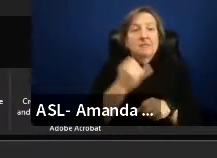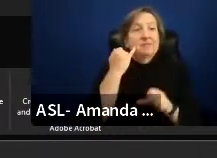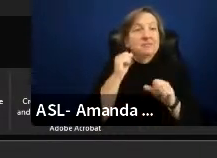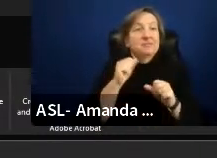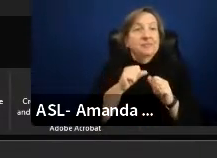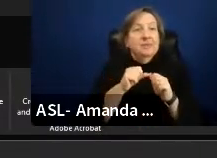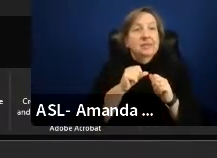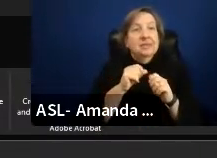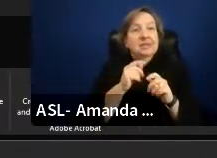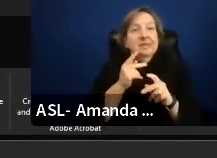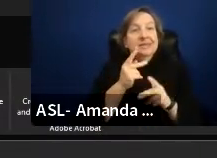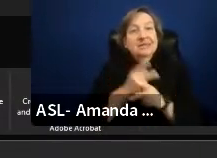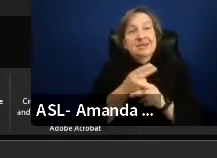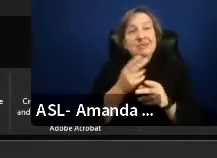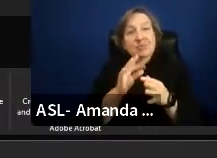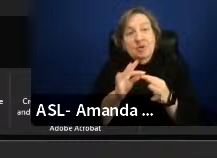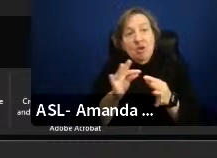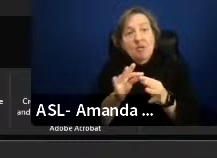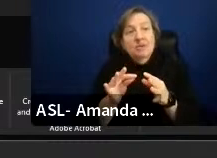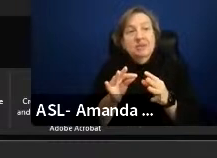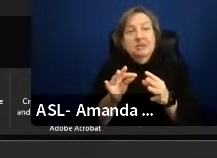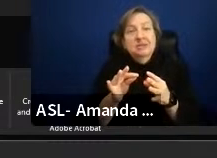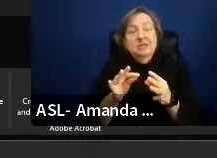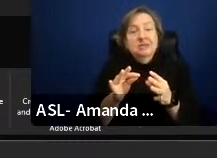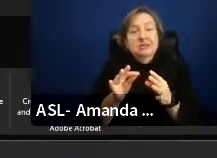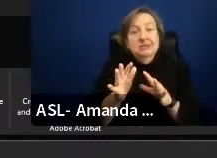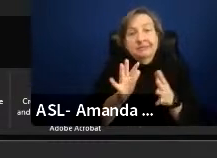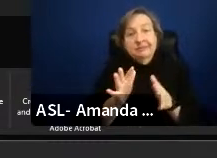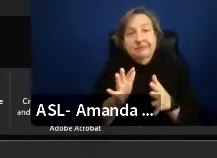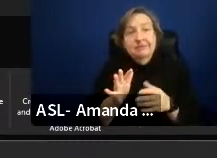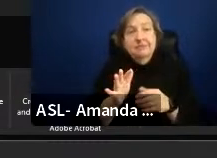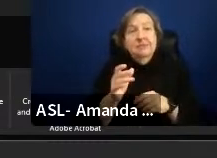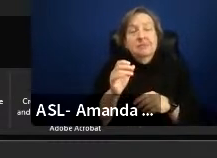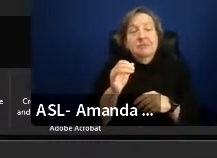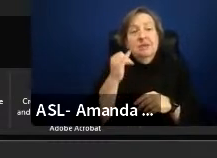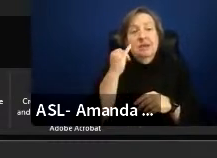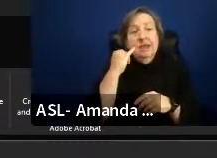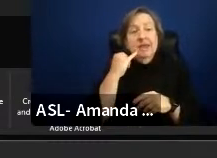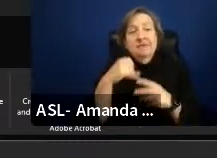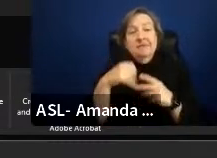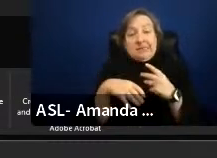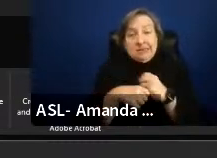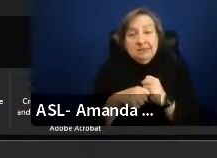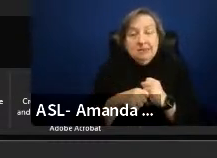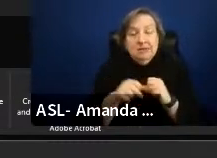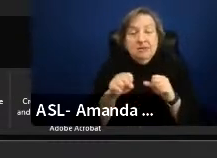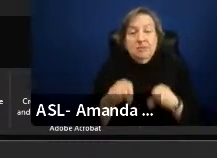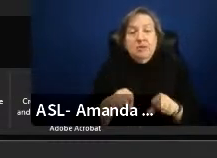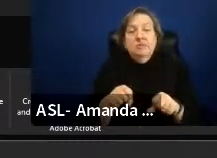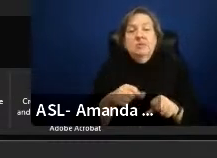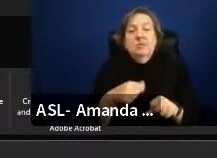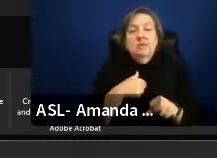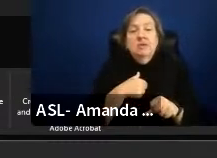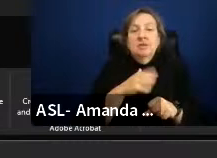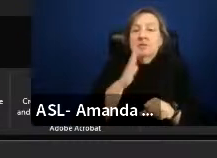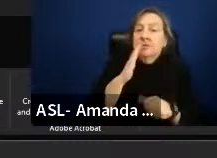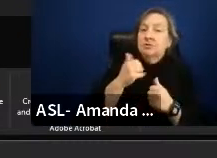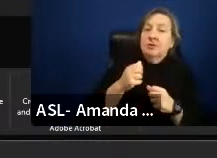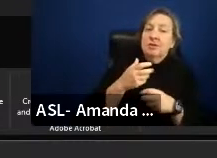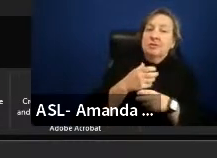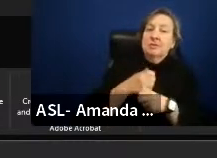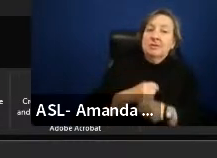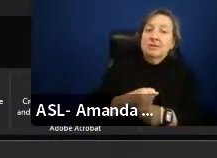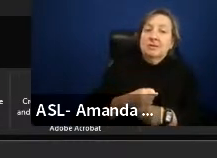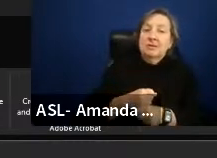keep comments but not vital, or if it's concise as we can be. I'll try to be concise and make it